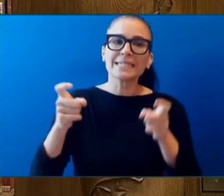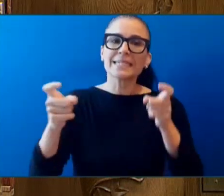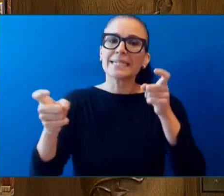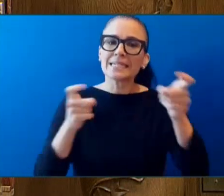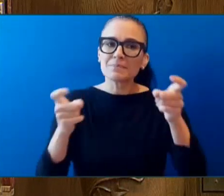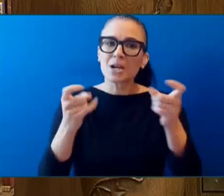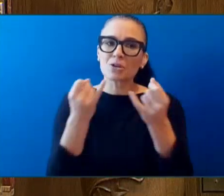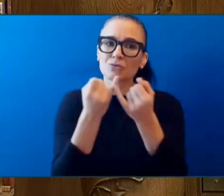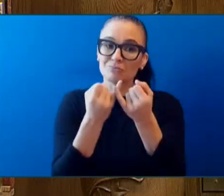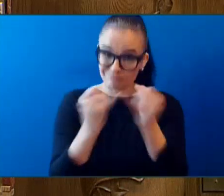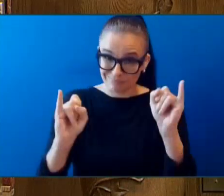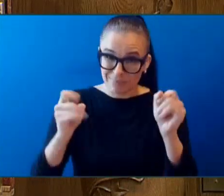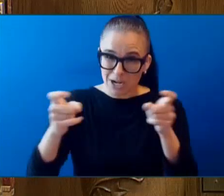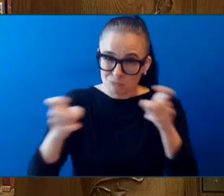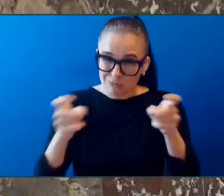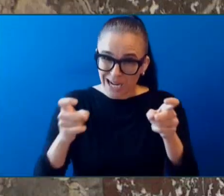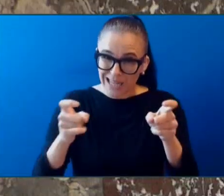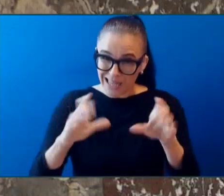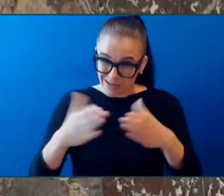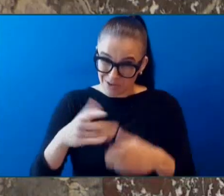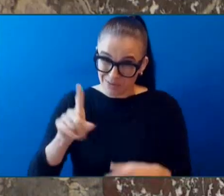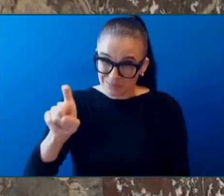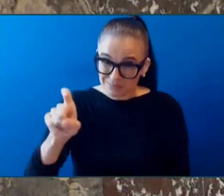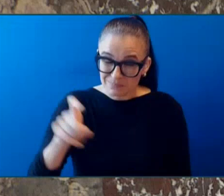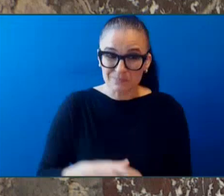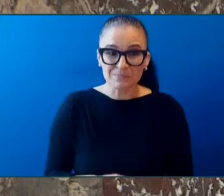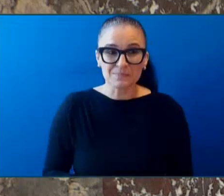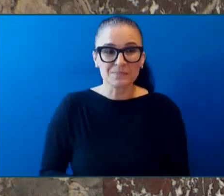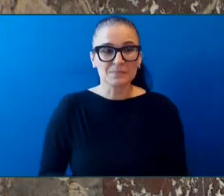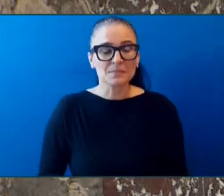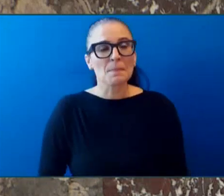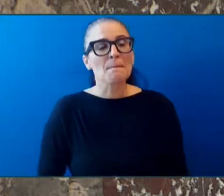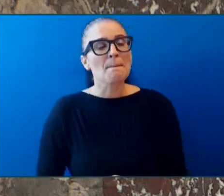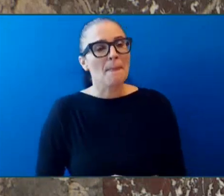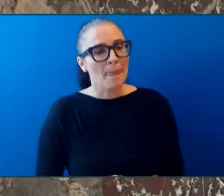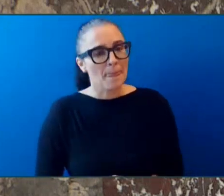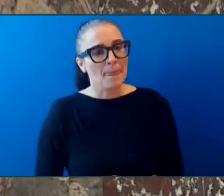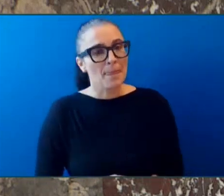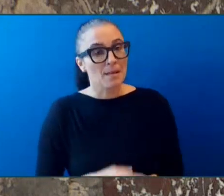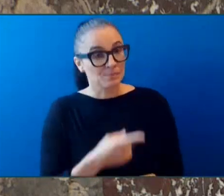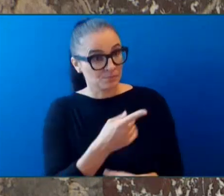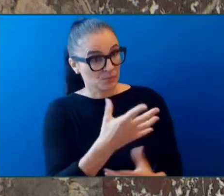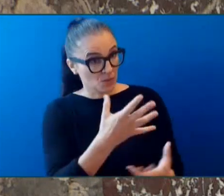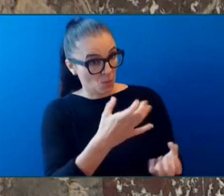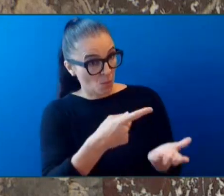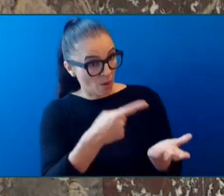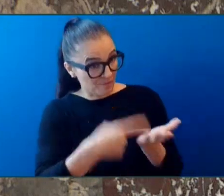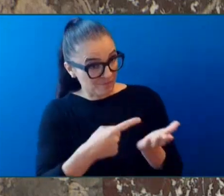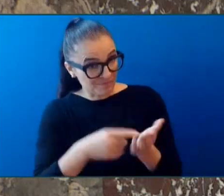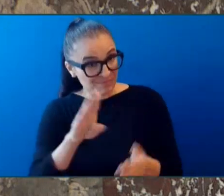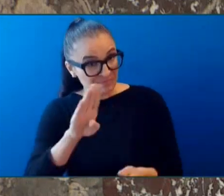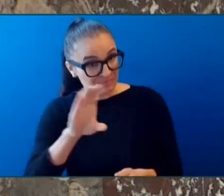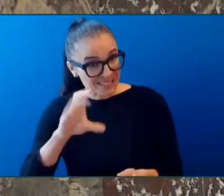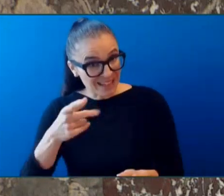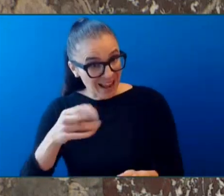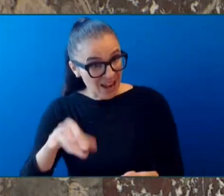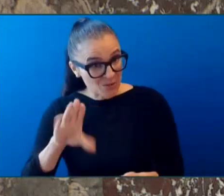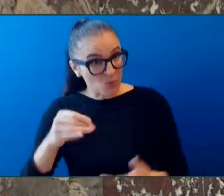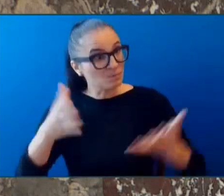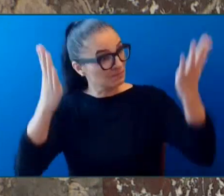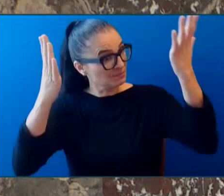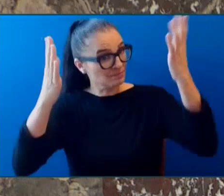Premier. Thank you, Honourable Speaker. The member wants to talk about BC Hydro. Let's talk about BC Hydro. Under his